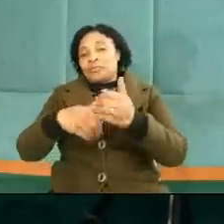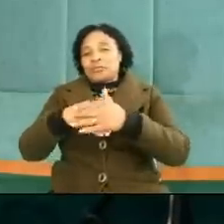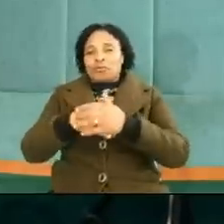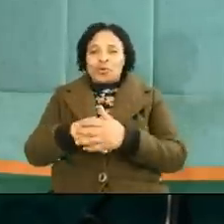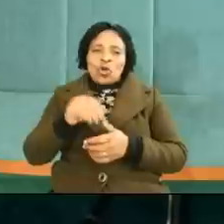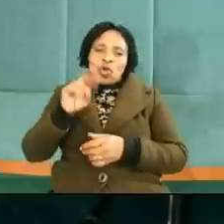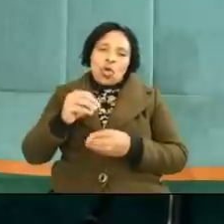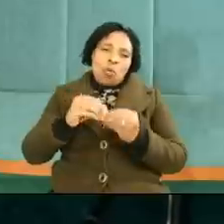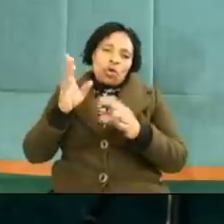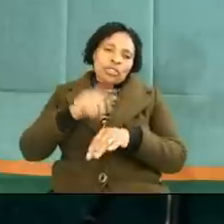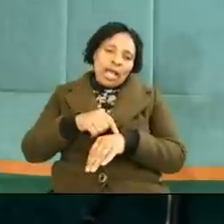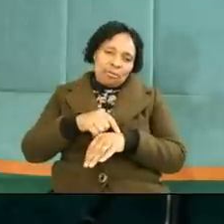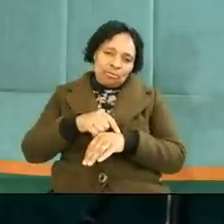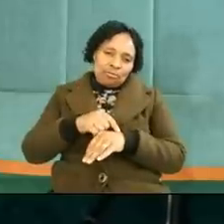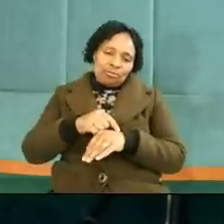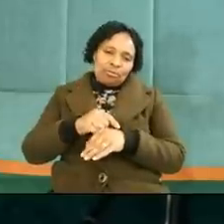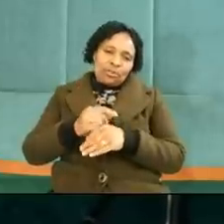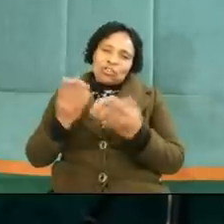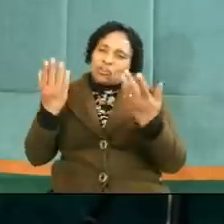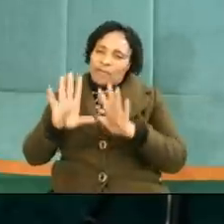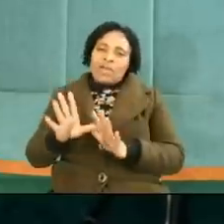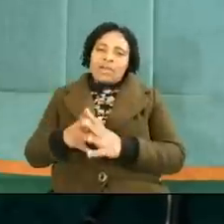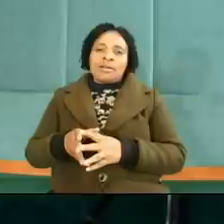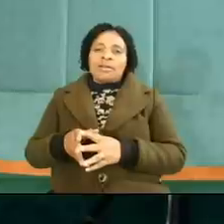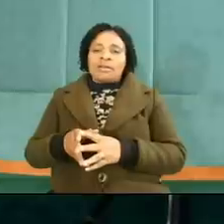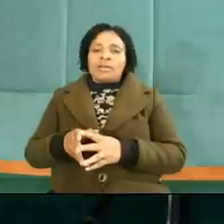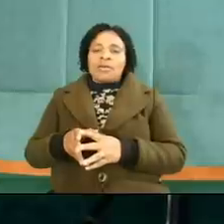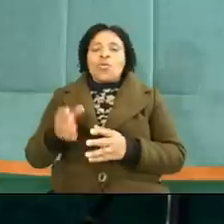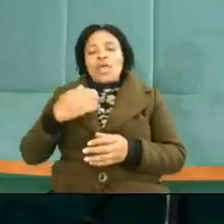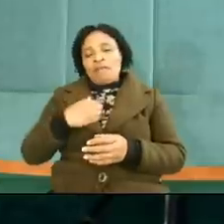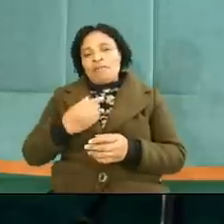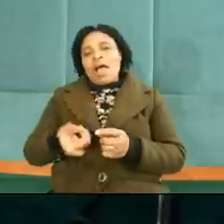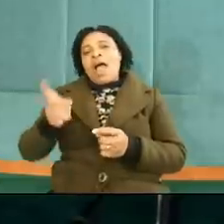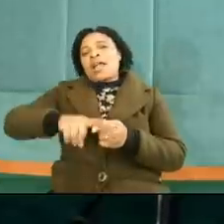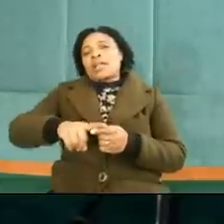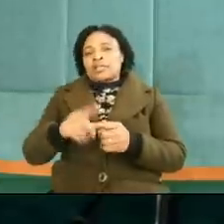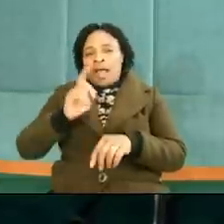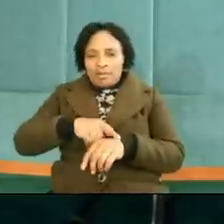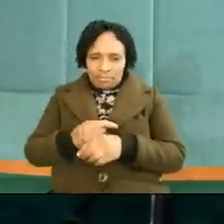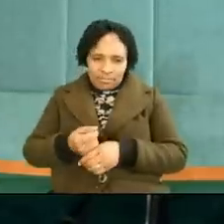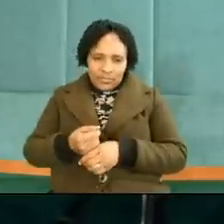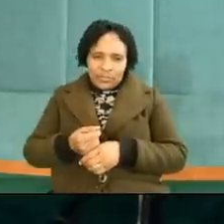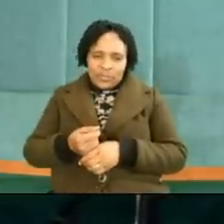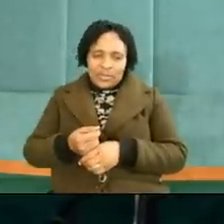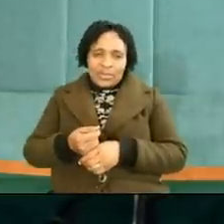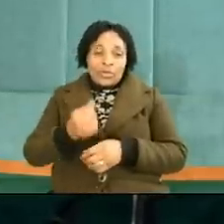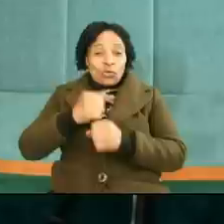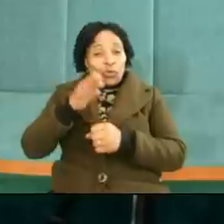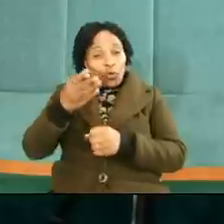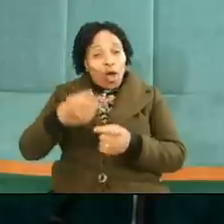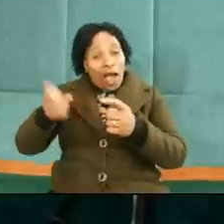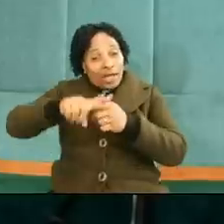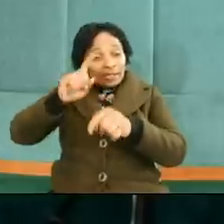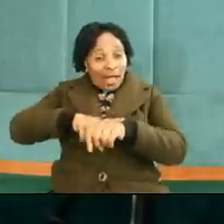normal time is over. We're on extra time. You know they give a little extra time?